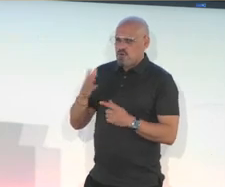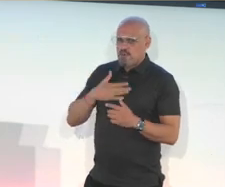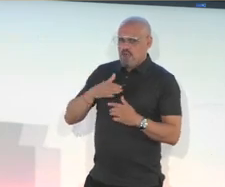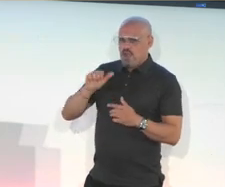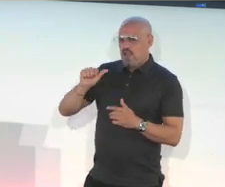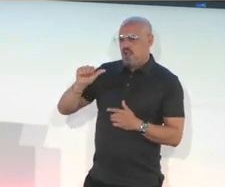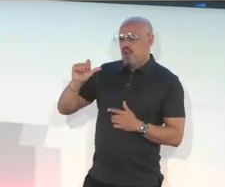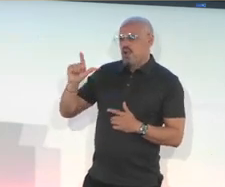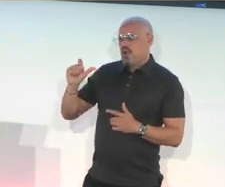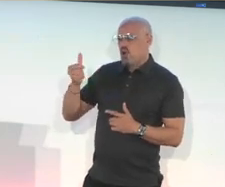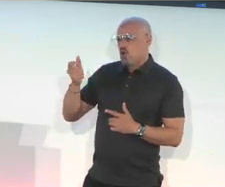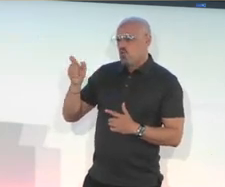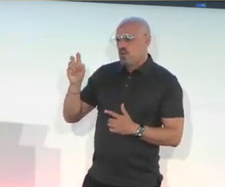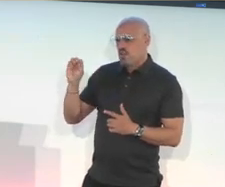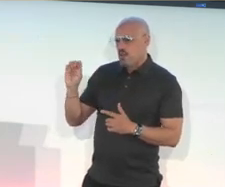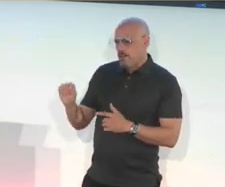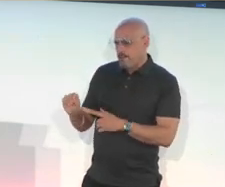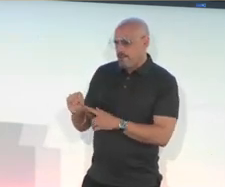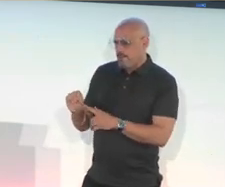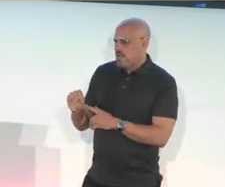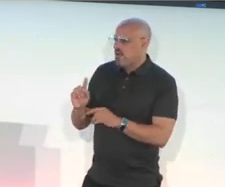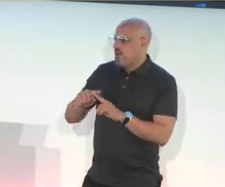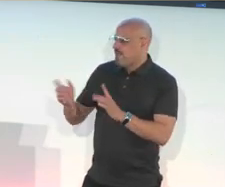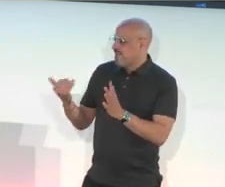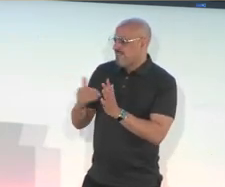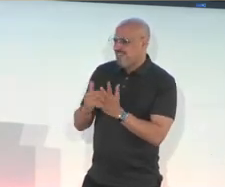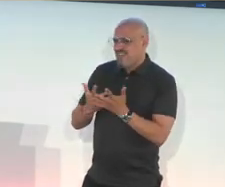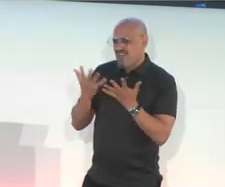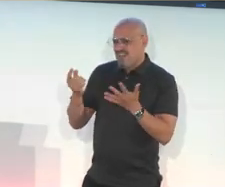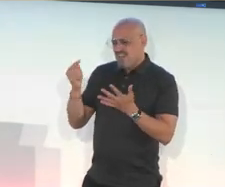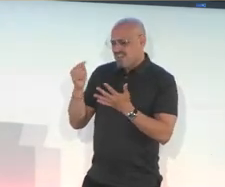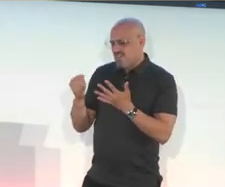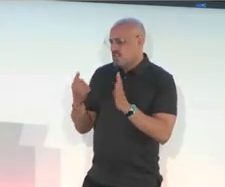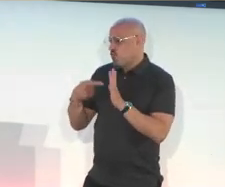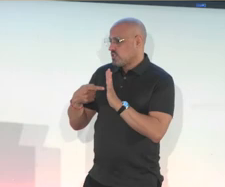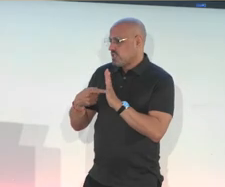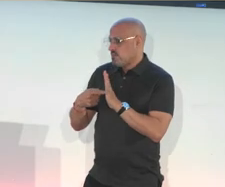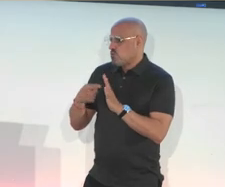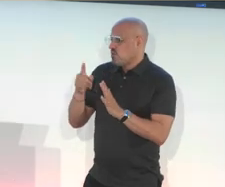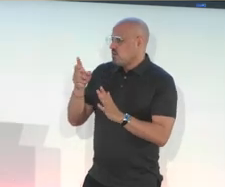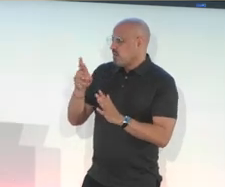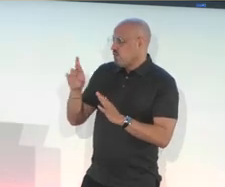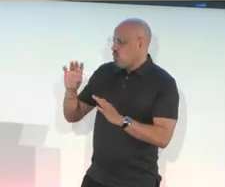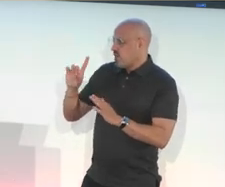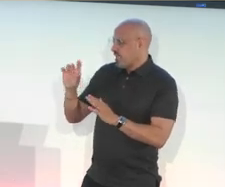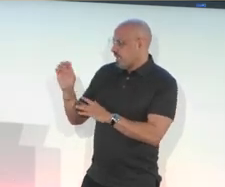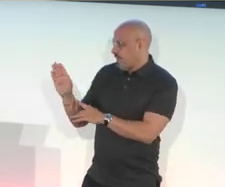algorithm. But again, a lot of these, for example, the LRS3 database